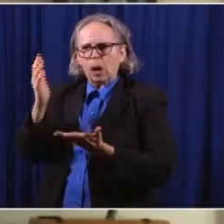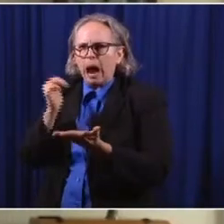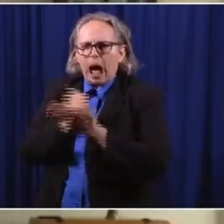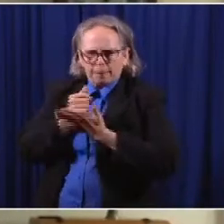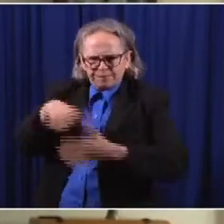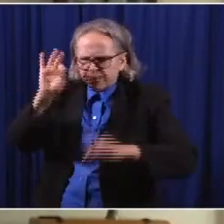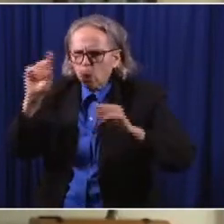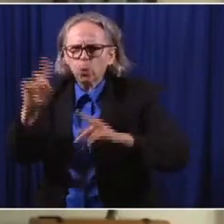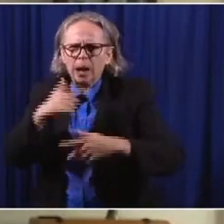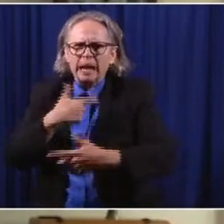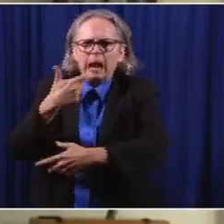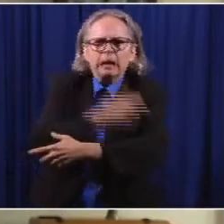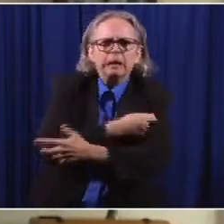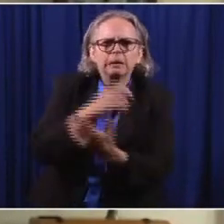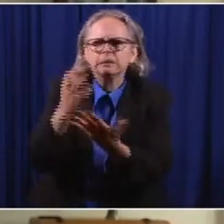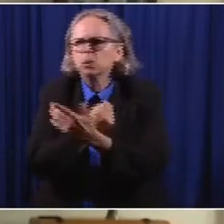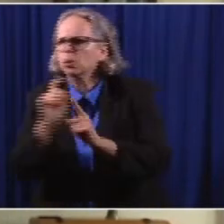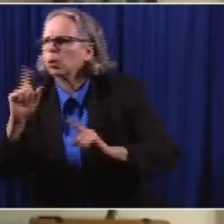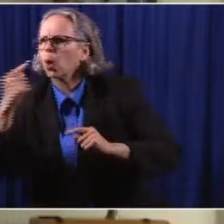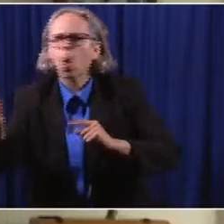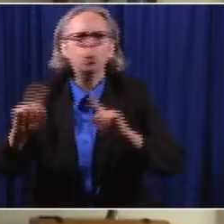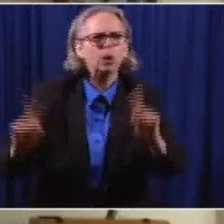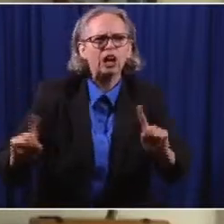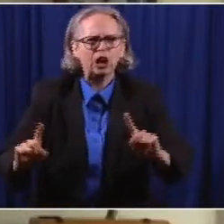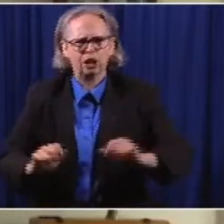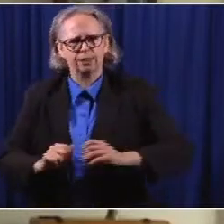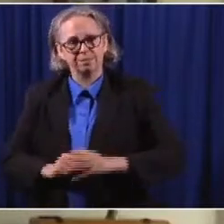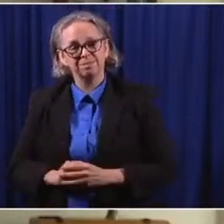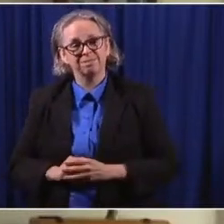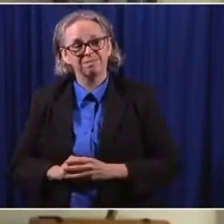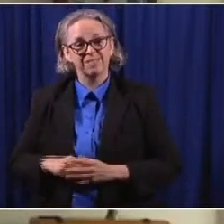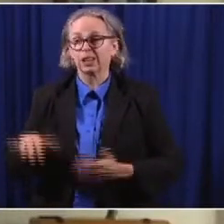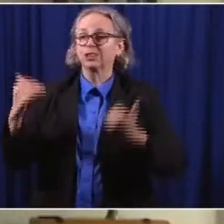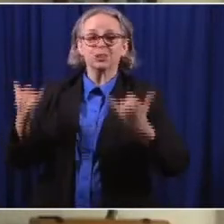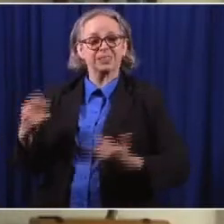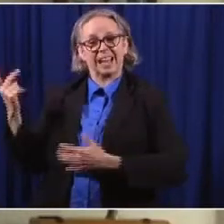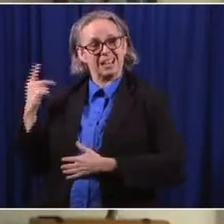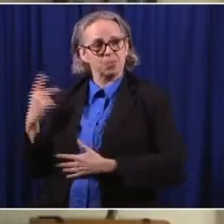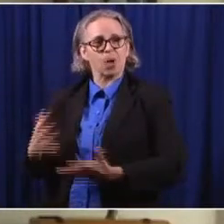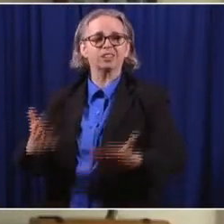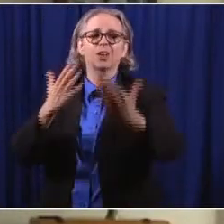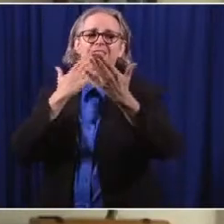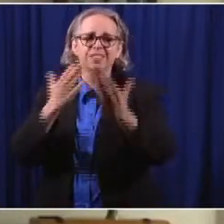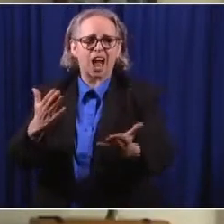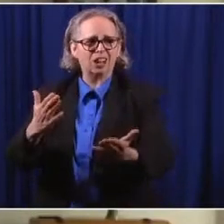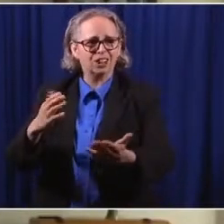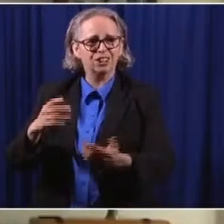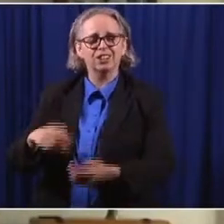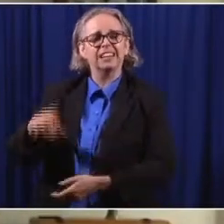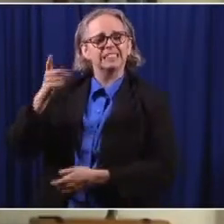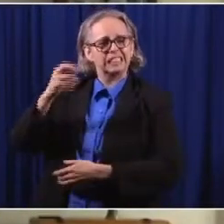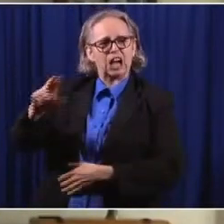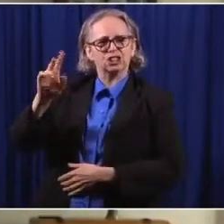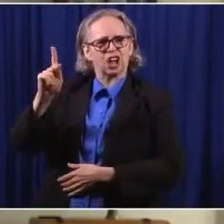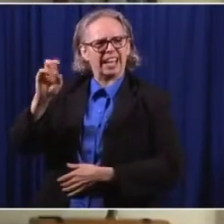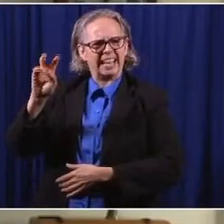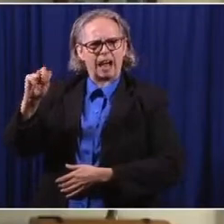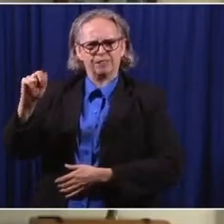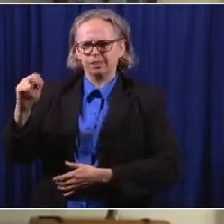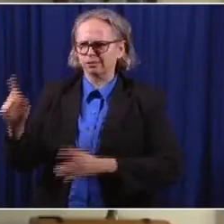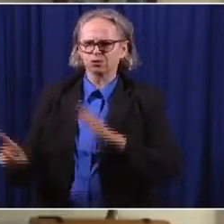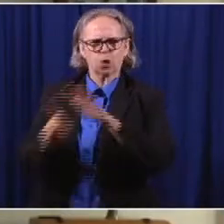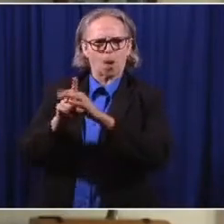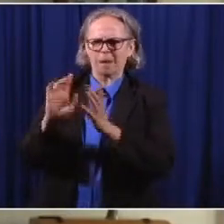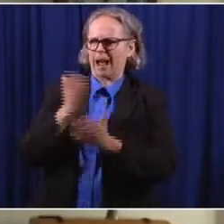Health Network. We thank him for making a house call today. So Kevin, thank you very, very much for coming.